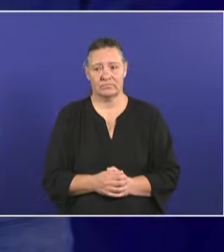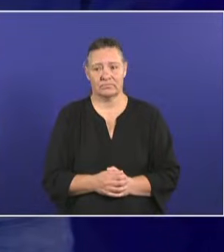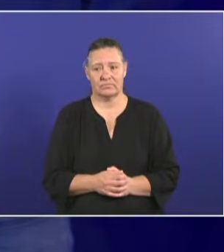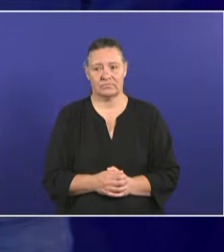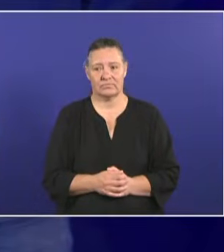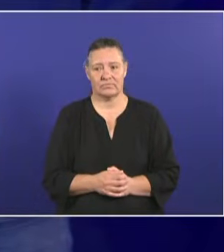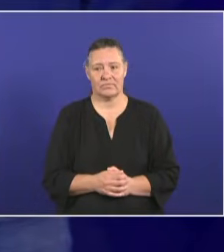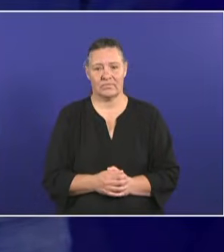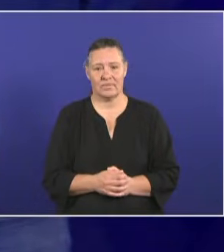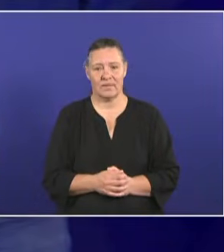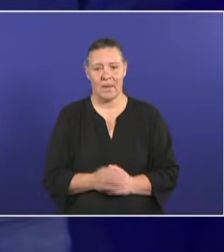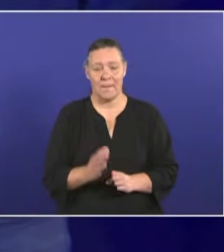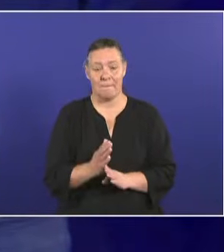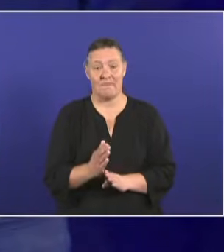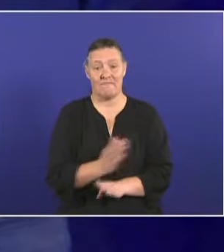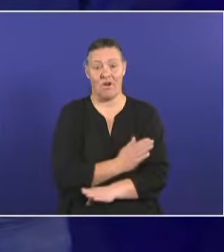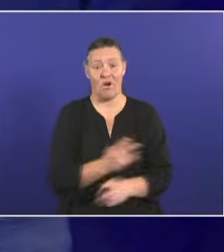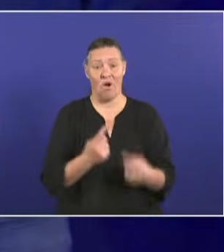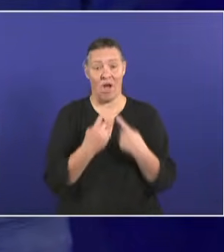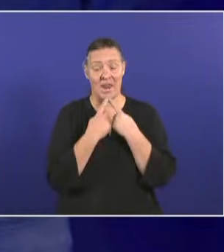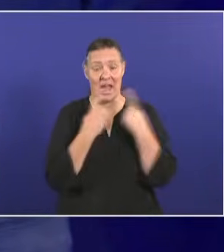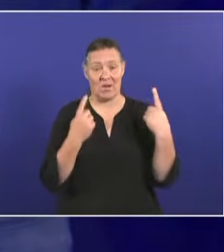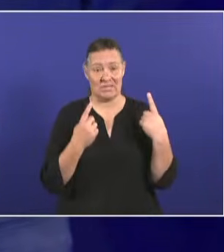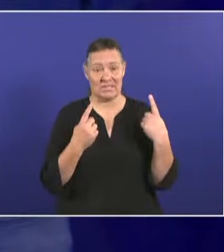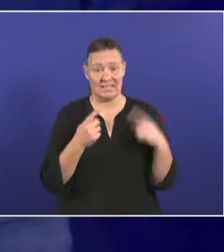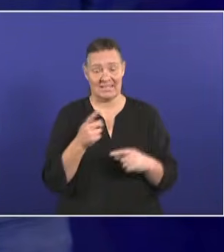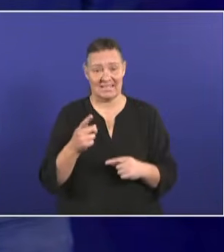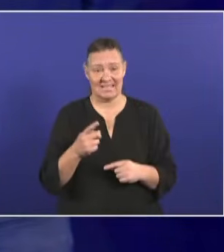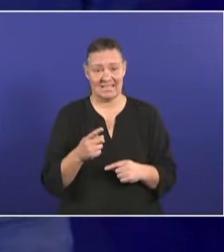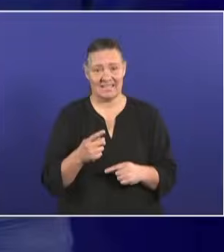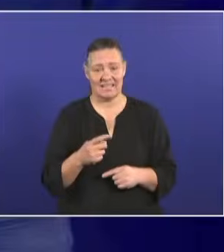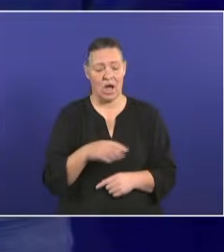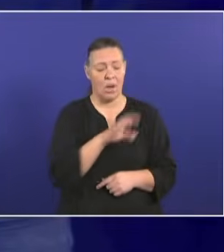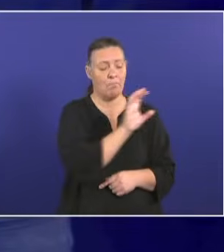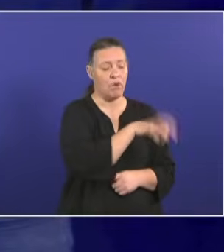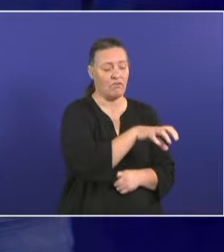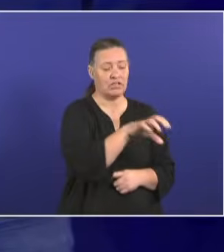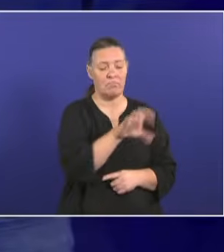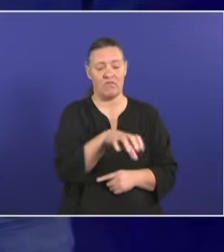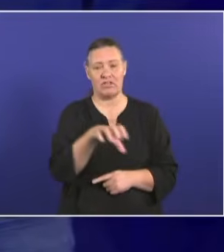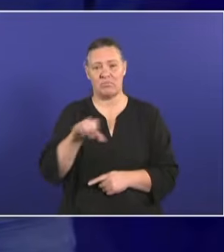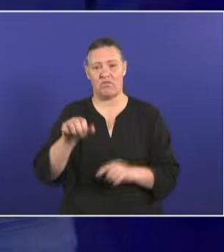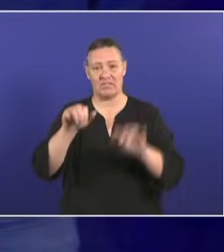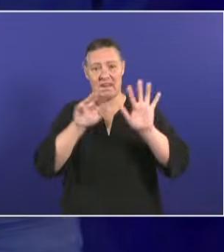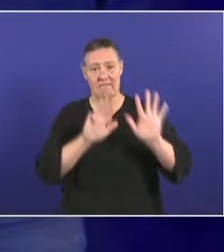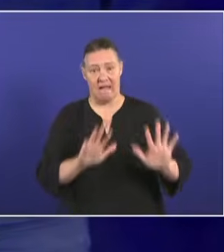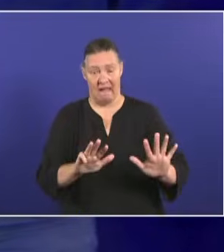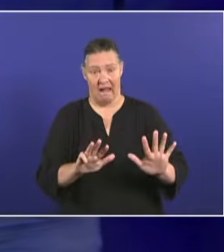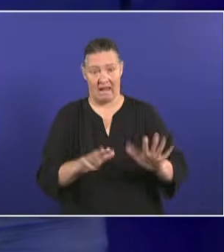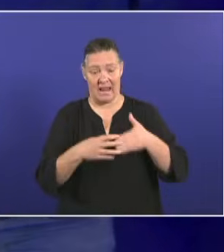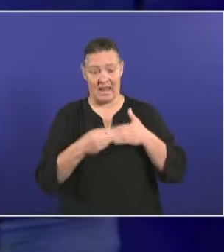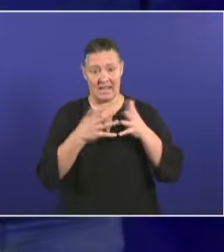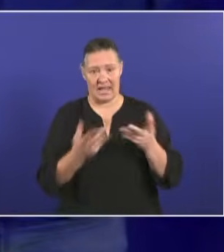before we get to the big one, can I call on our 9 provincial leaders to join us on the